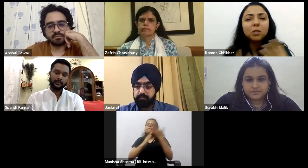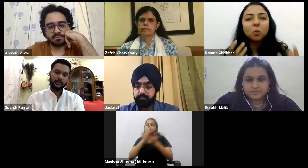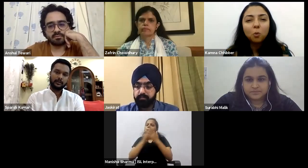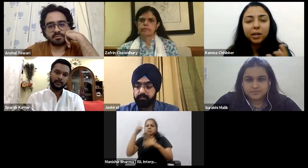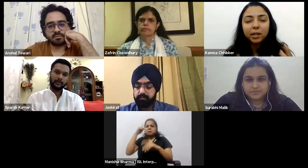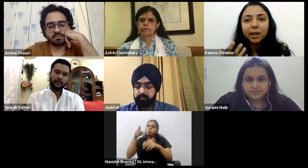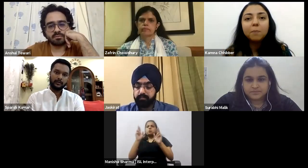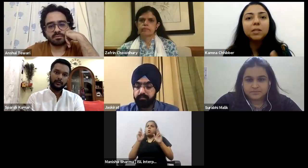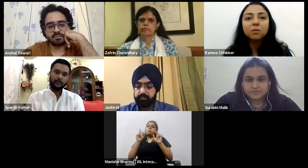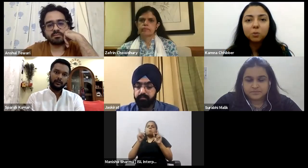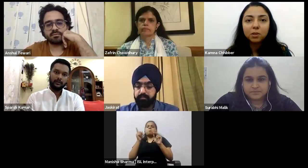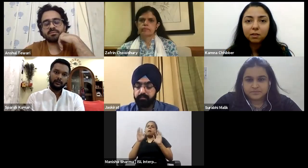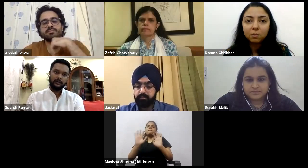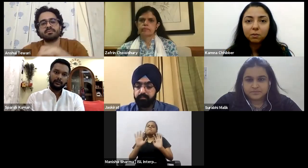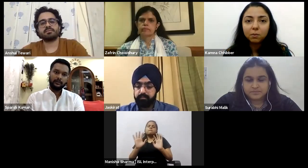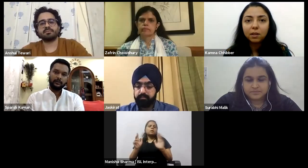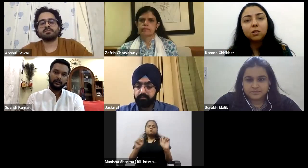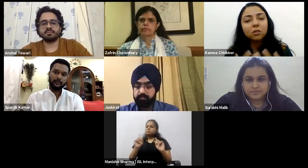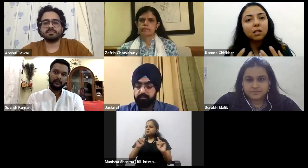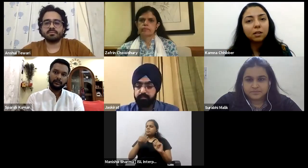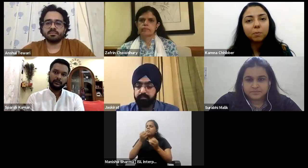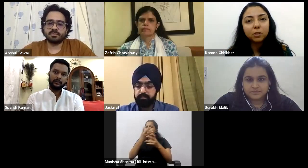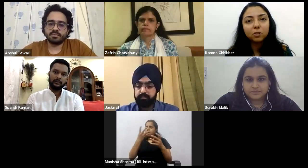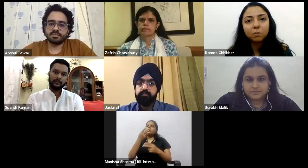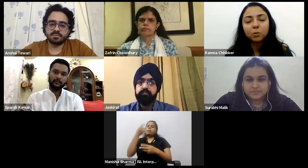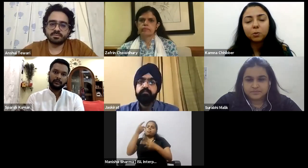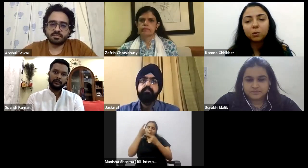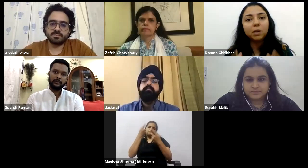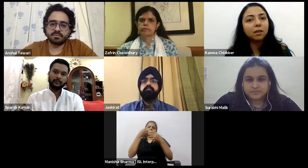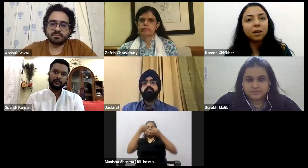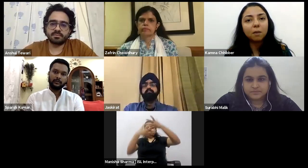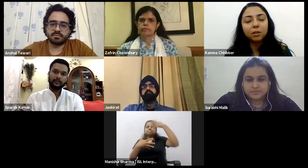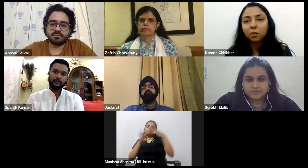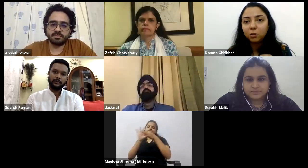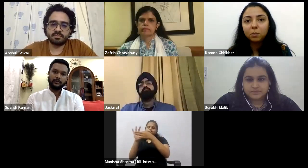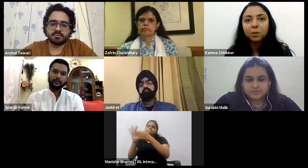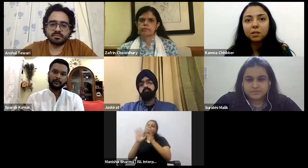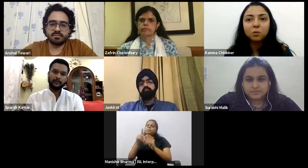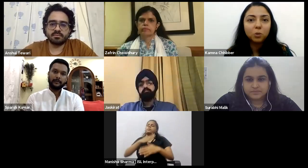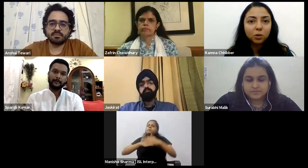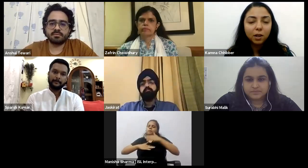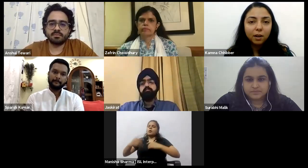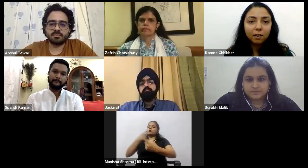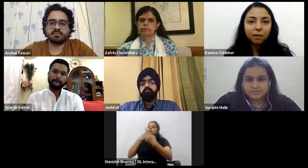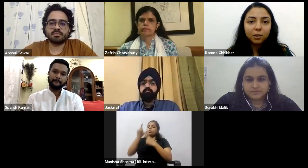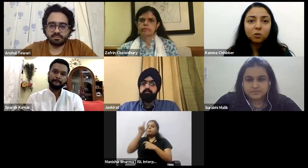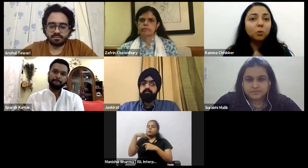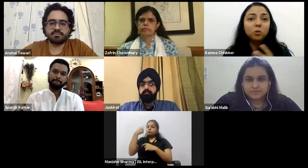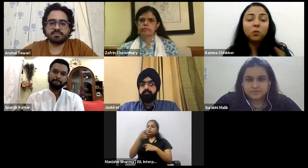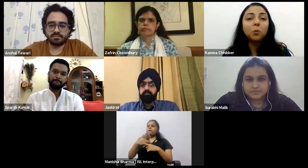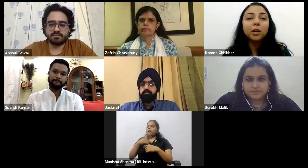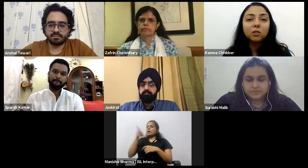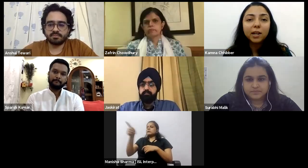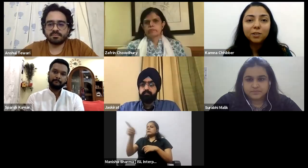could be so many elements associated with it, and if you can just take a little patient approach, be a little calmer, talk to the person who you're